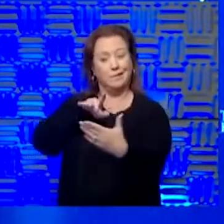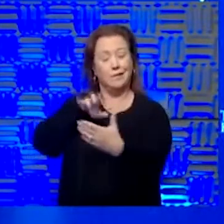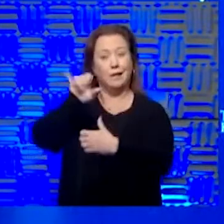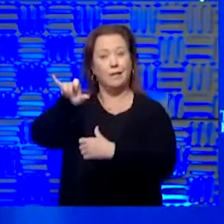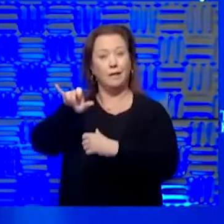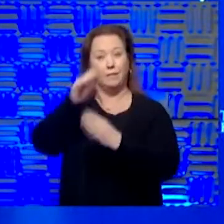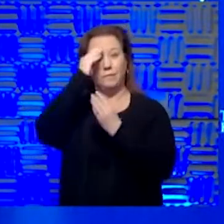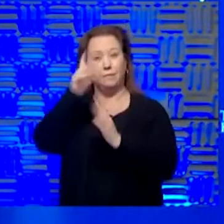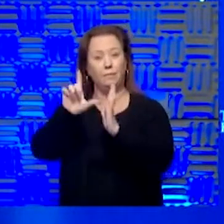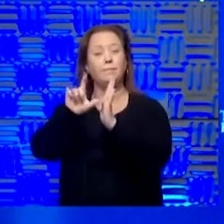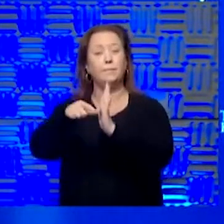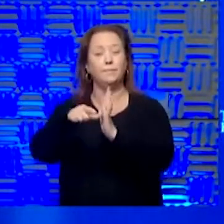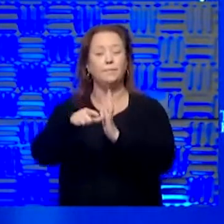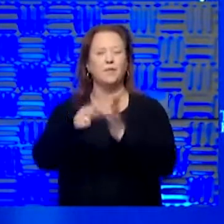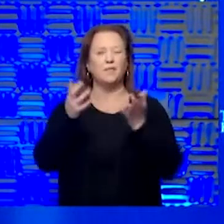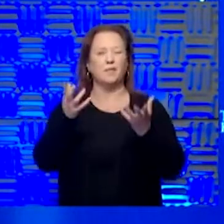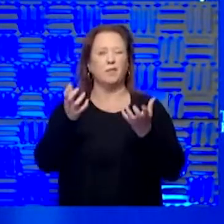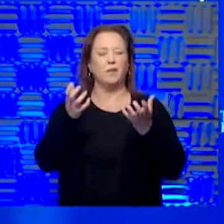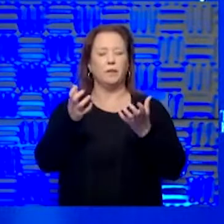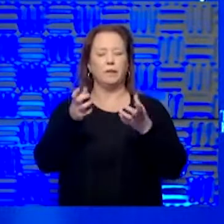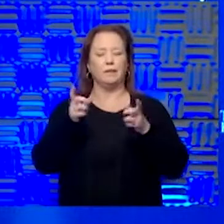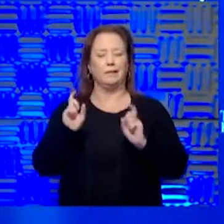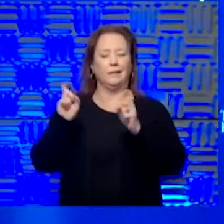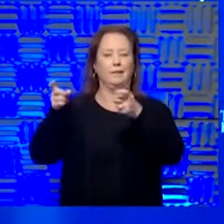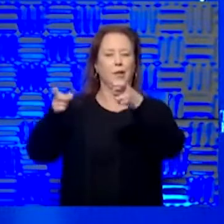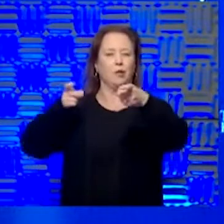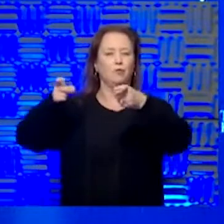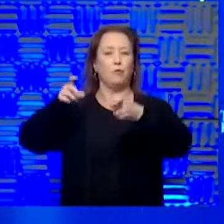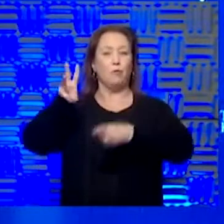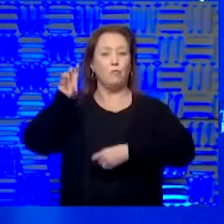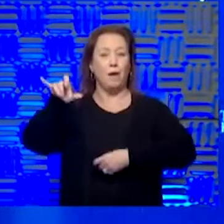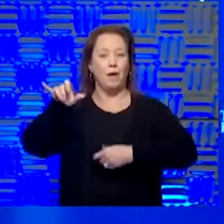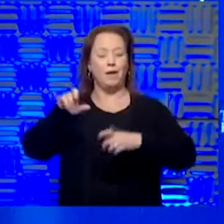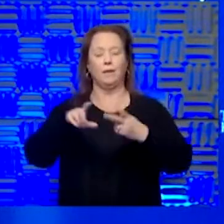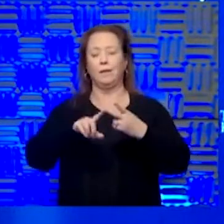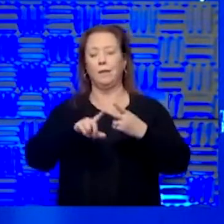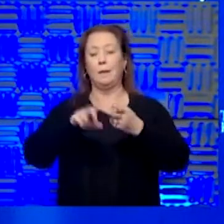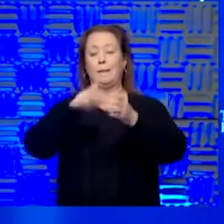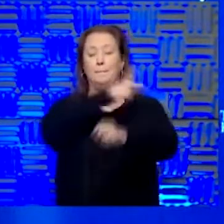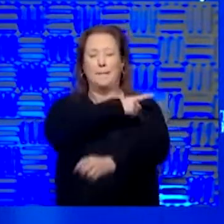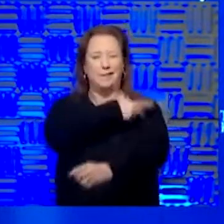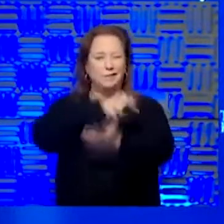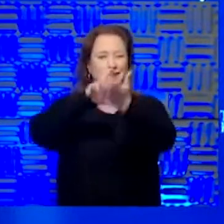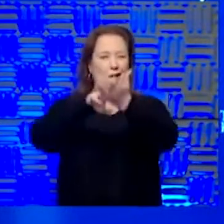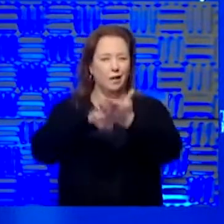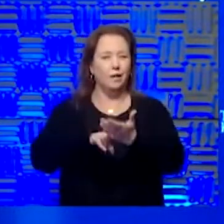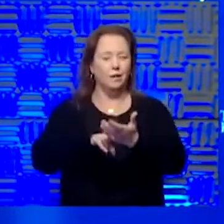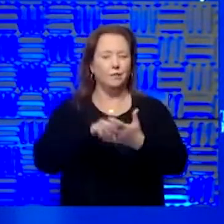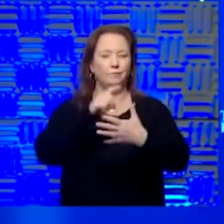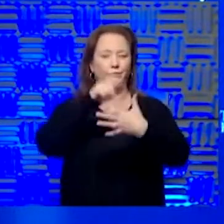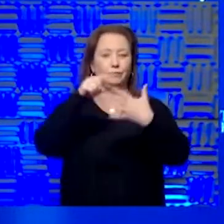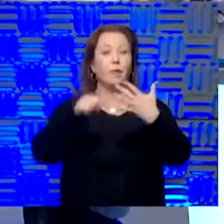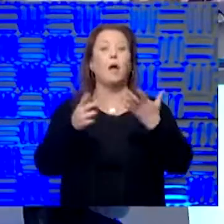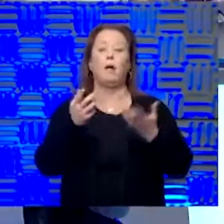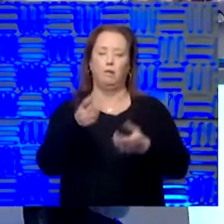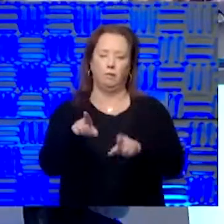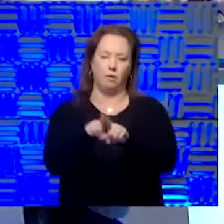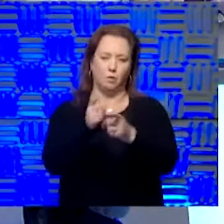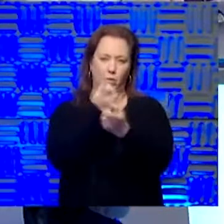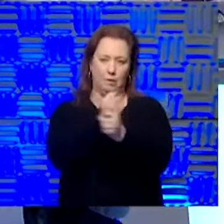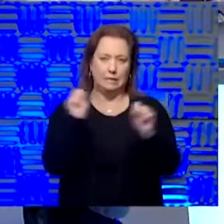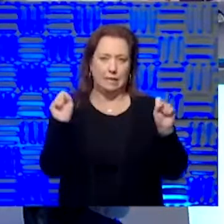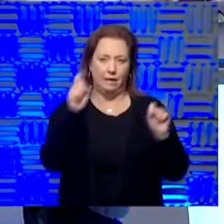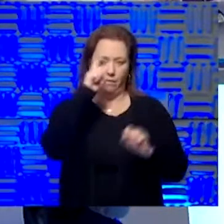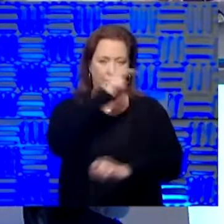information later. So you have to kind of give it in a controlled way, do the right thing, have patients sign that consent form. We want it to be safe for the Yep.